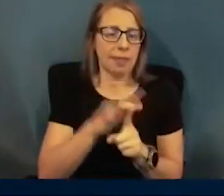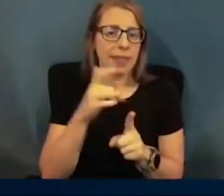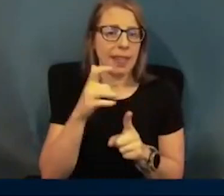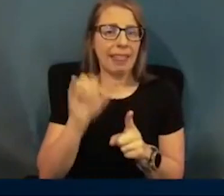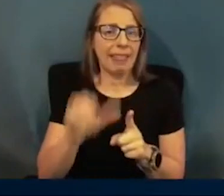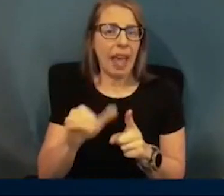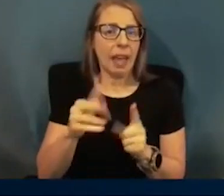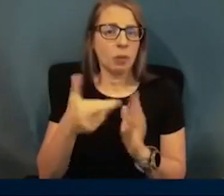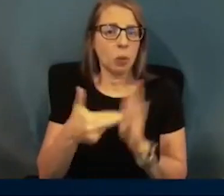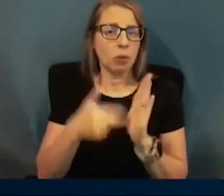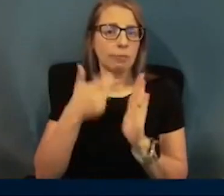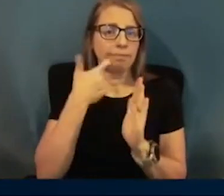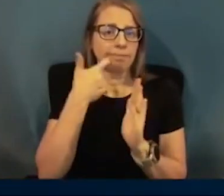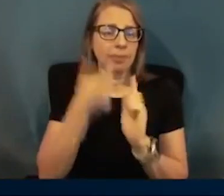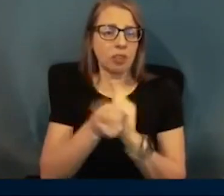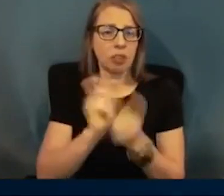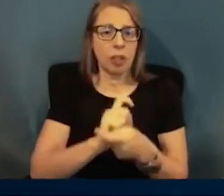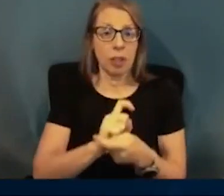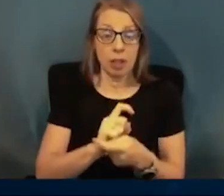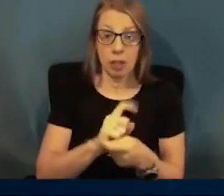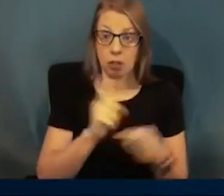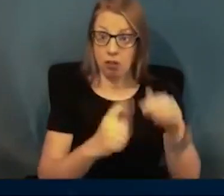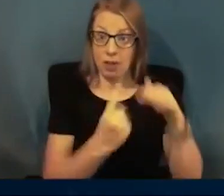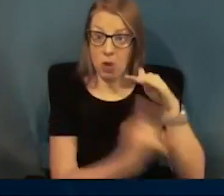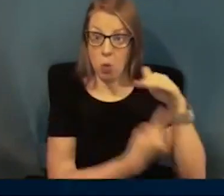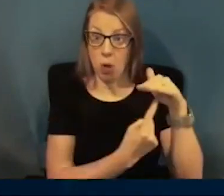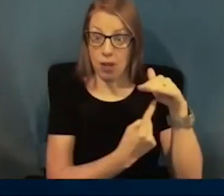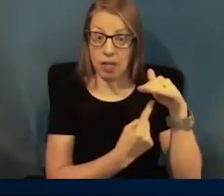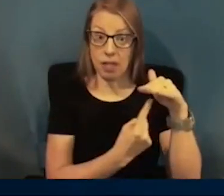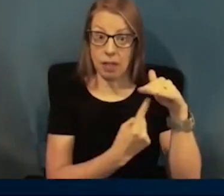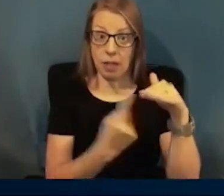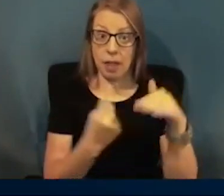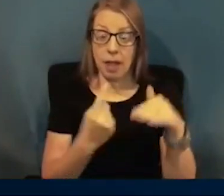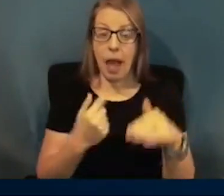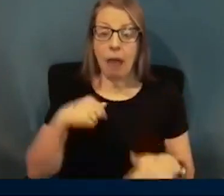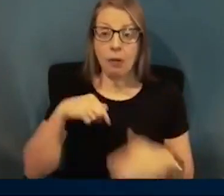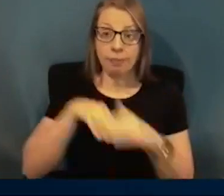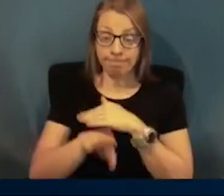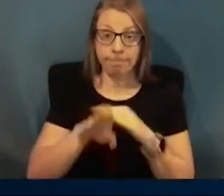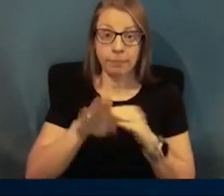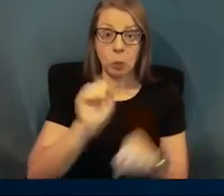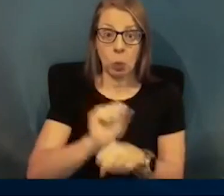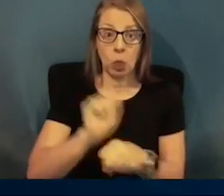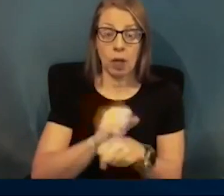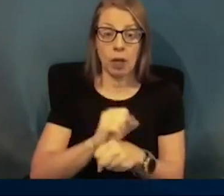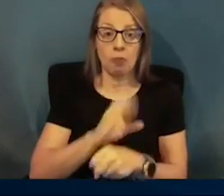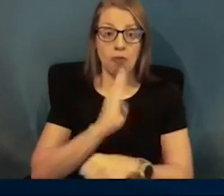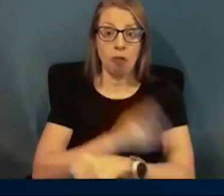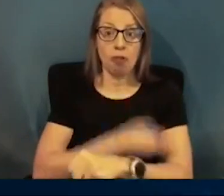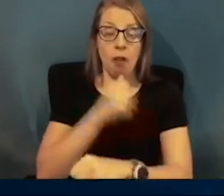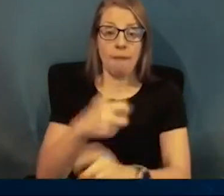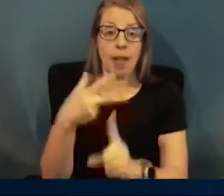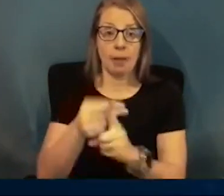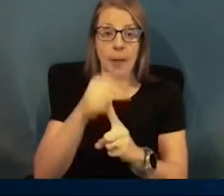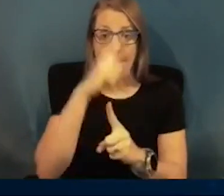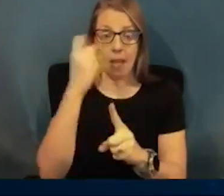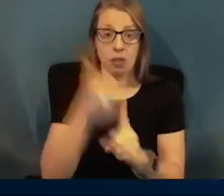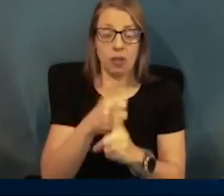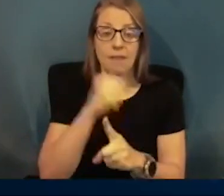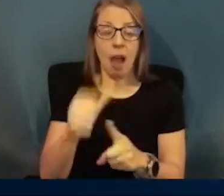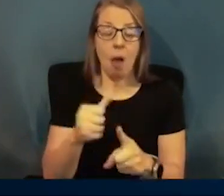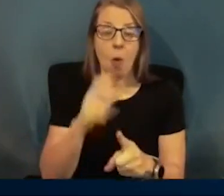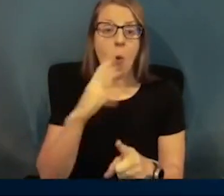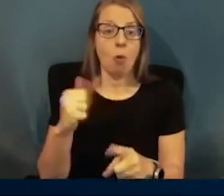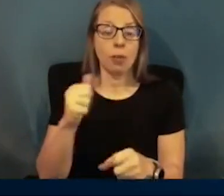be quarantining? Because I actually had that question on my way into work today, is like if I have a daughter who's not vaccinated because she's not old enough and I'm fully vaccinated